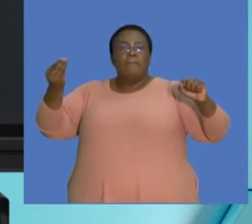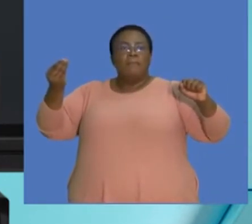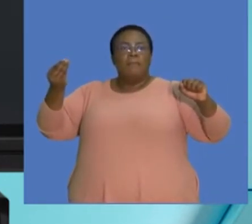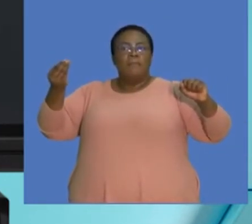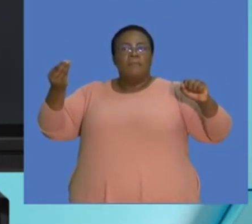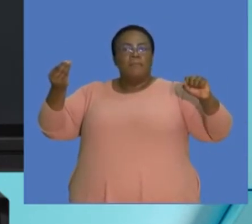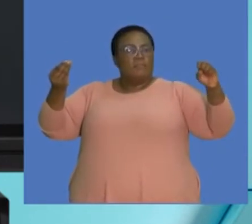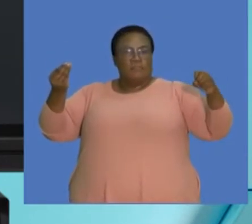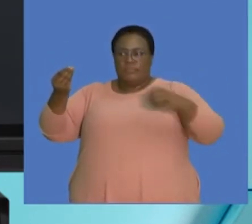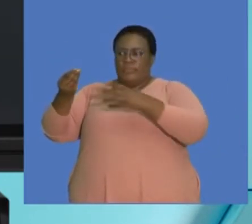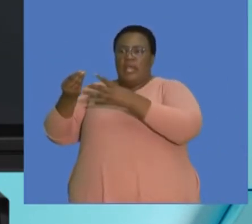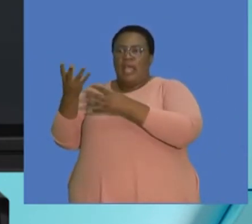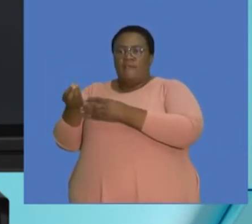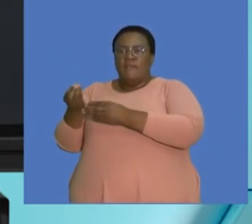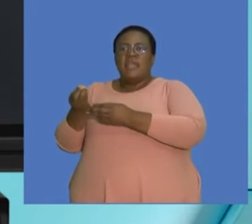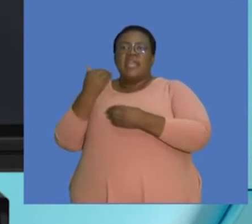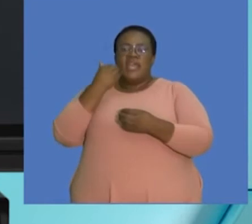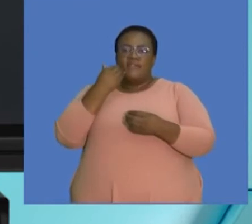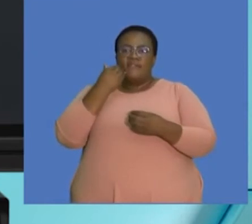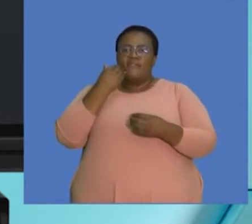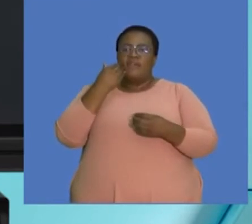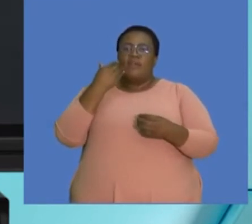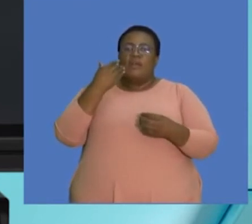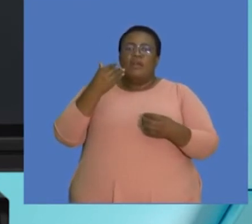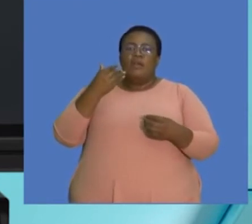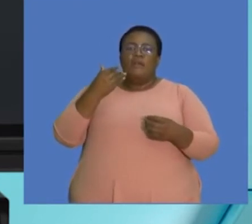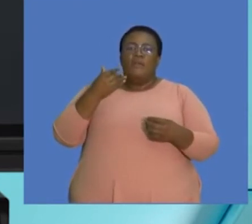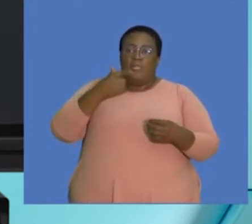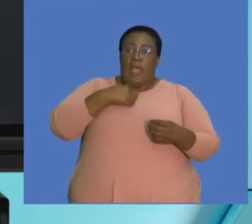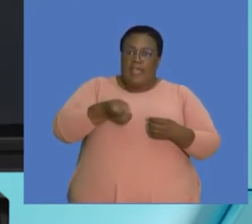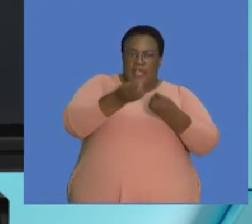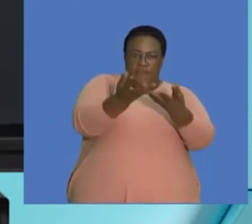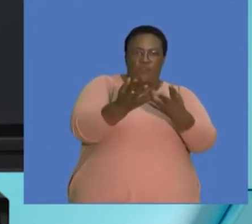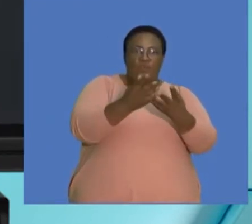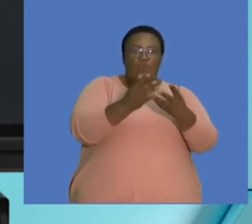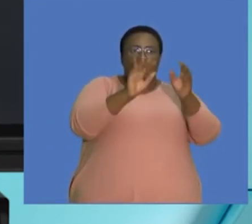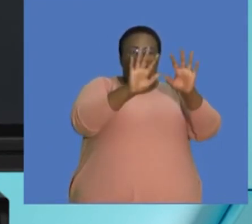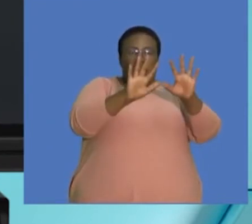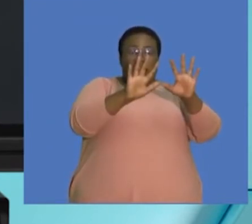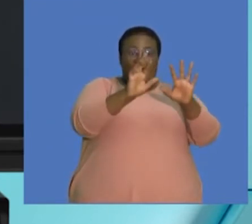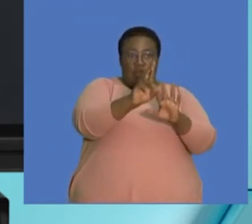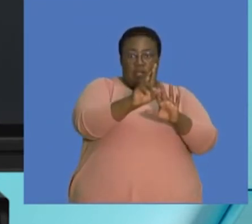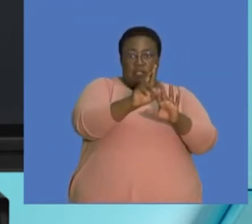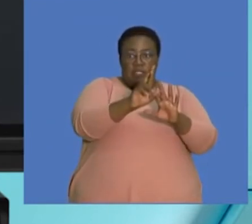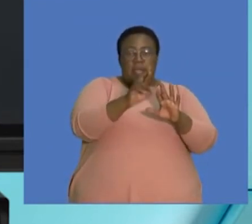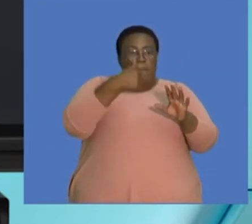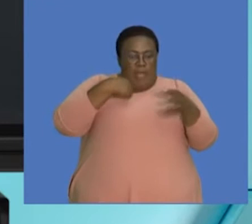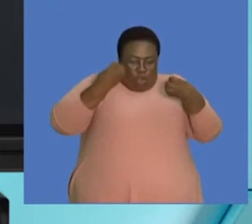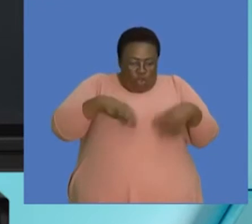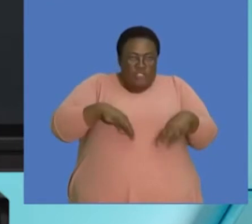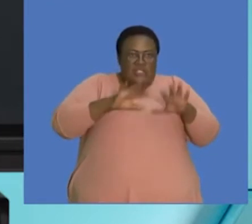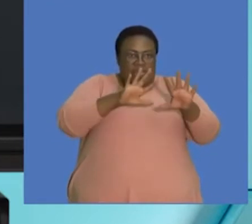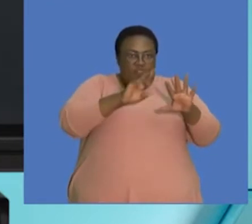even in everyday life, if I give you a 10 rand, I've lost 10 rand, okay, but you have gained 10 rand. So whatever